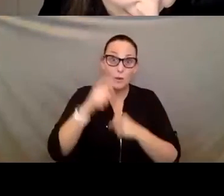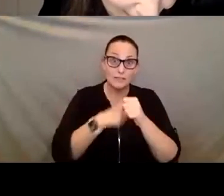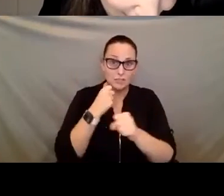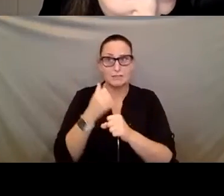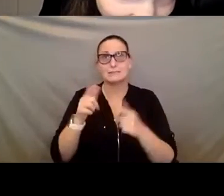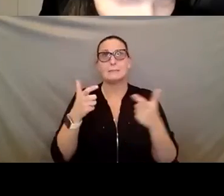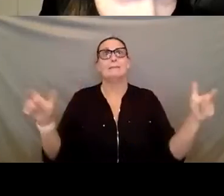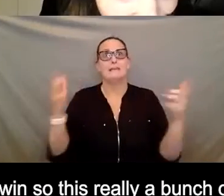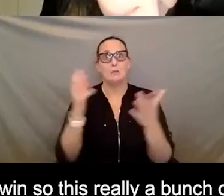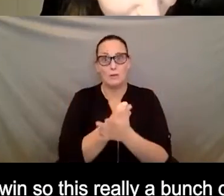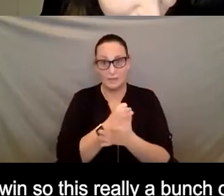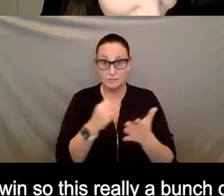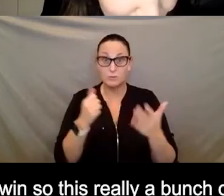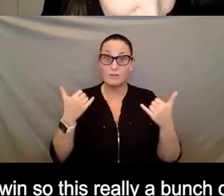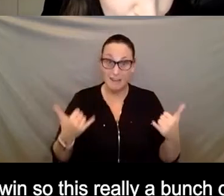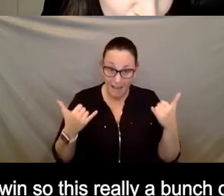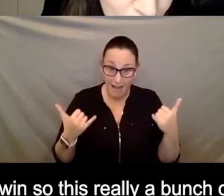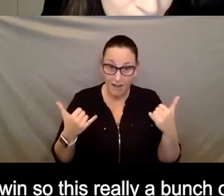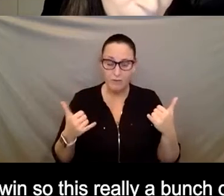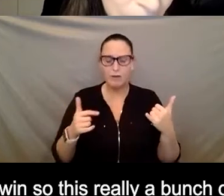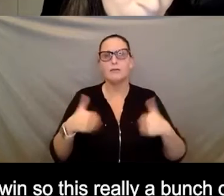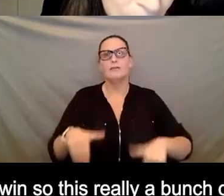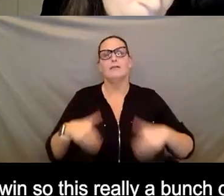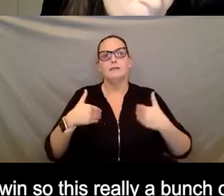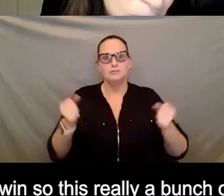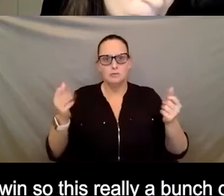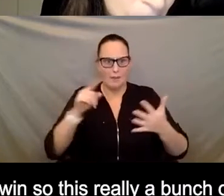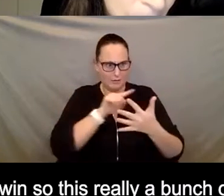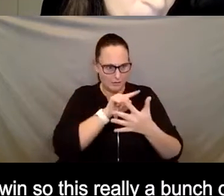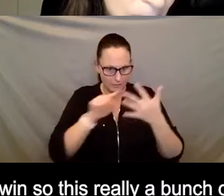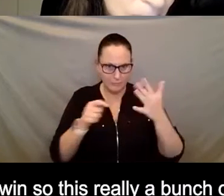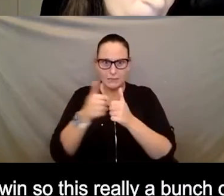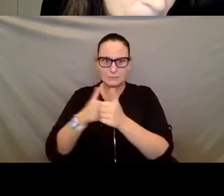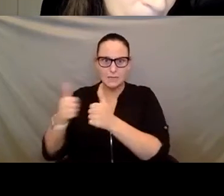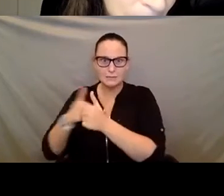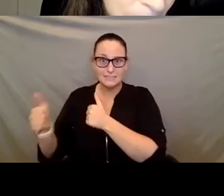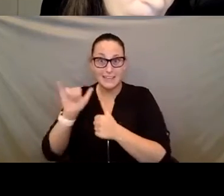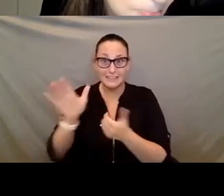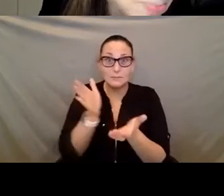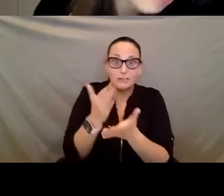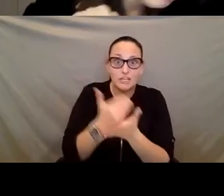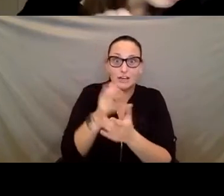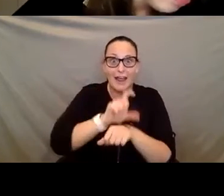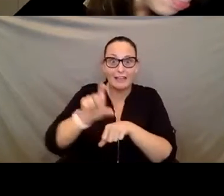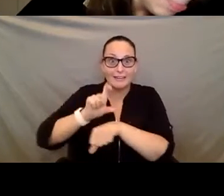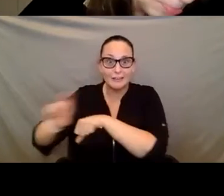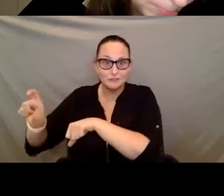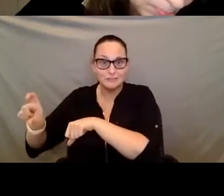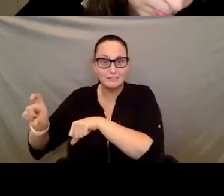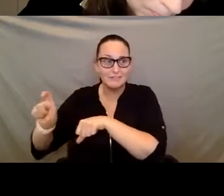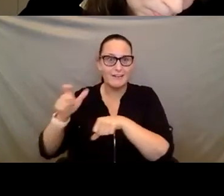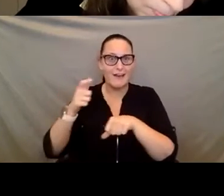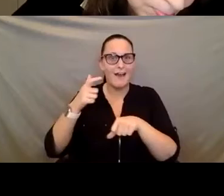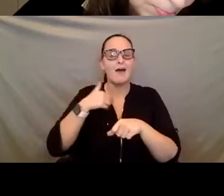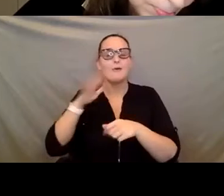considered a huge win. So this really a bunch of stuff came through, and that's just budgetary allocation. I just want to tack